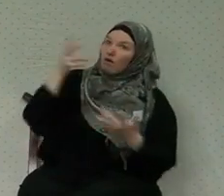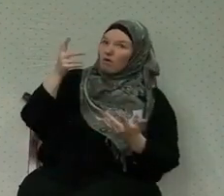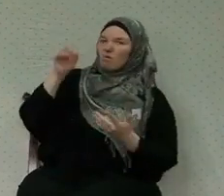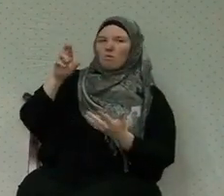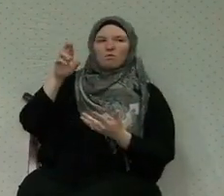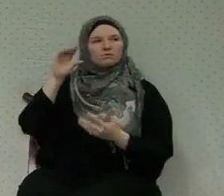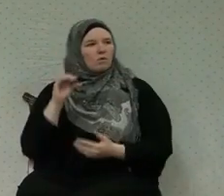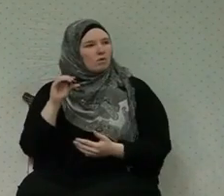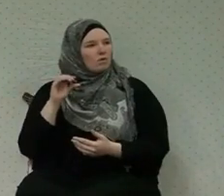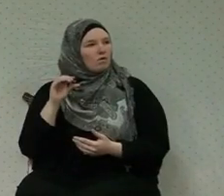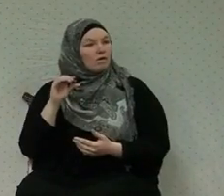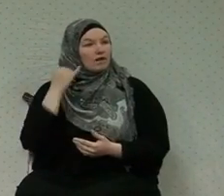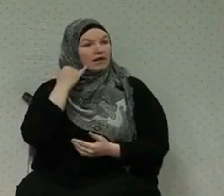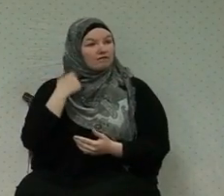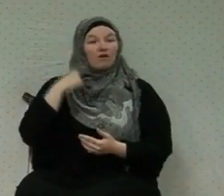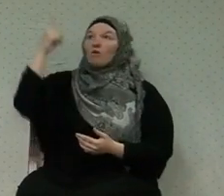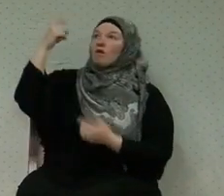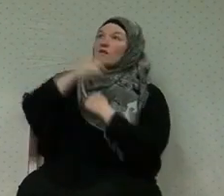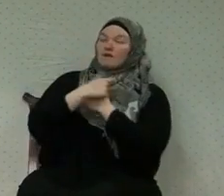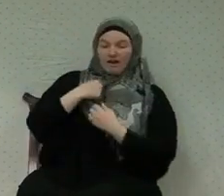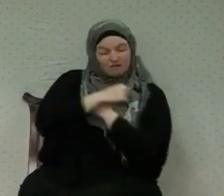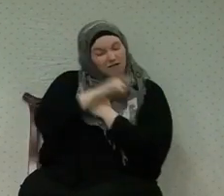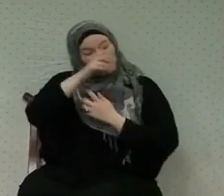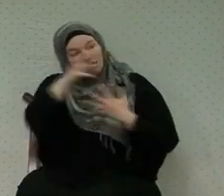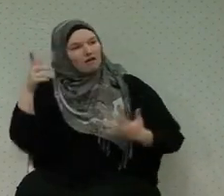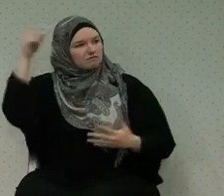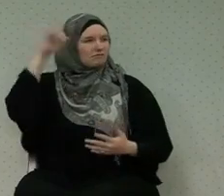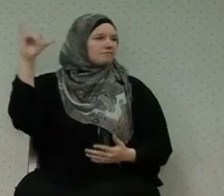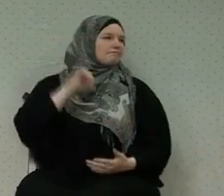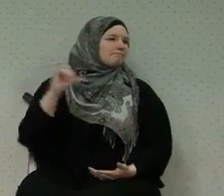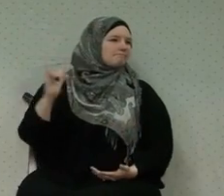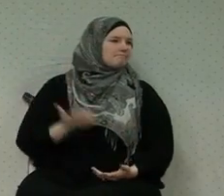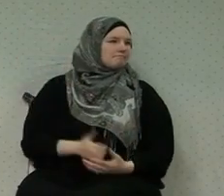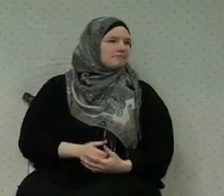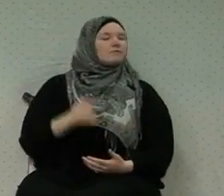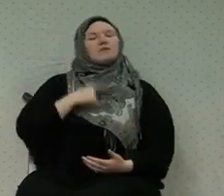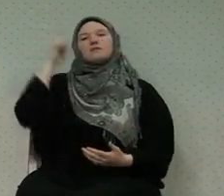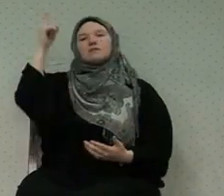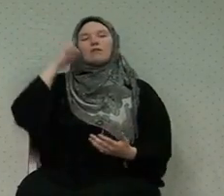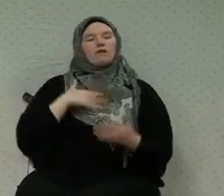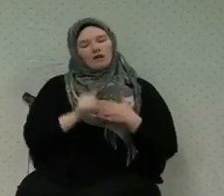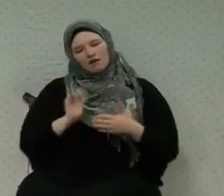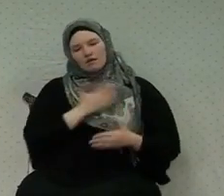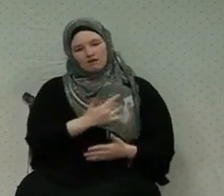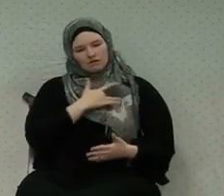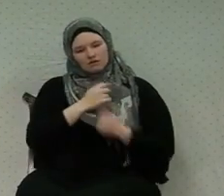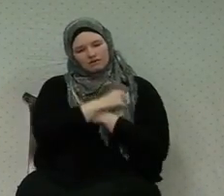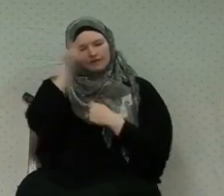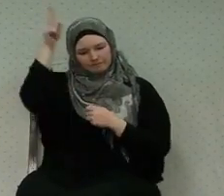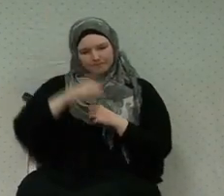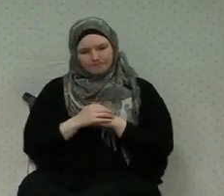it is as much as you love him, that is how much he loves you. May Allah guide our hearts to love him.